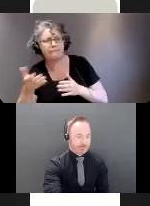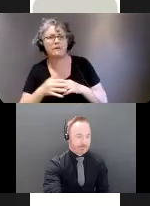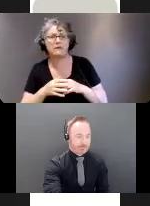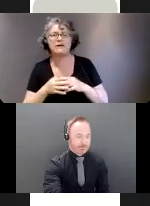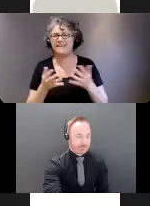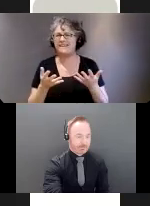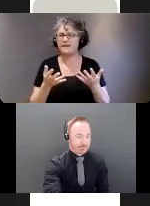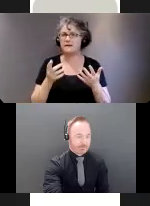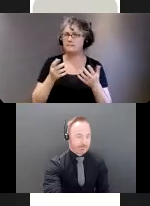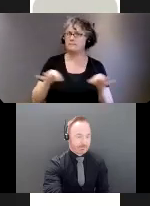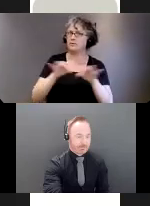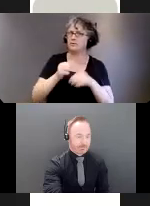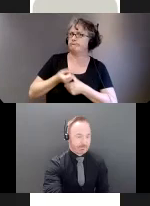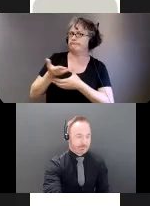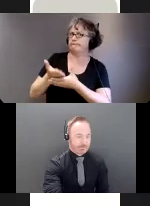next slide,